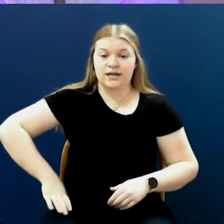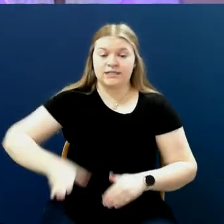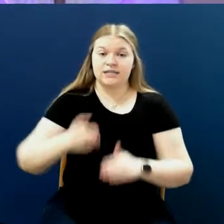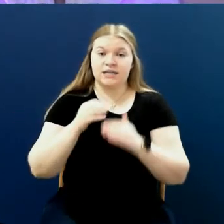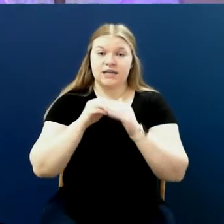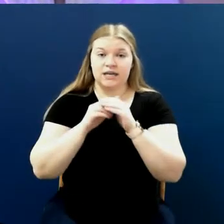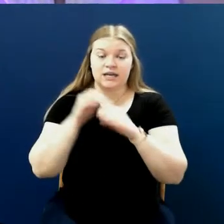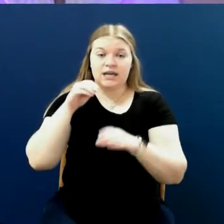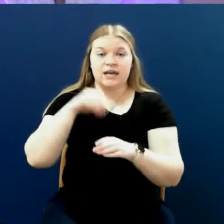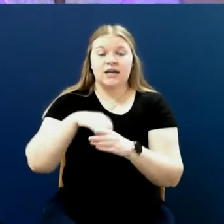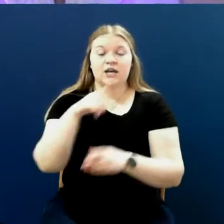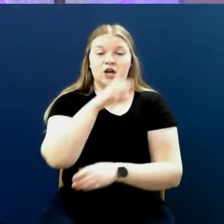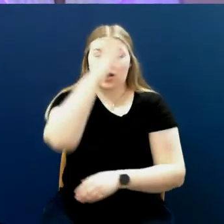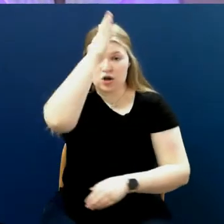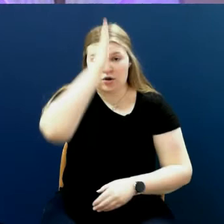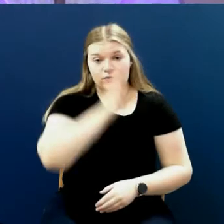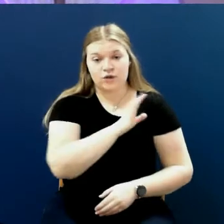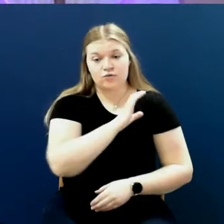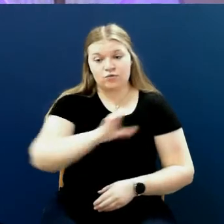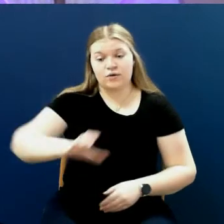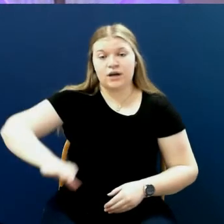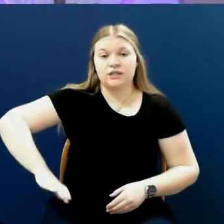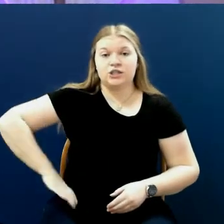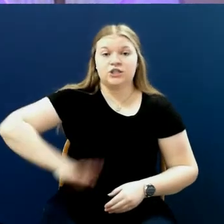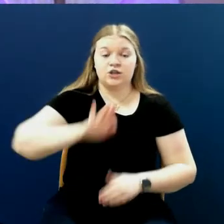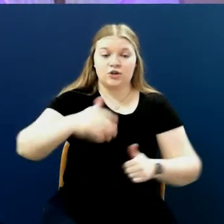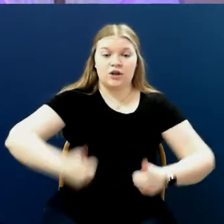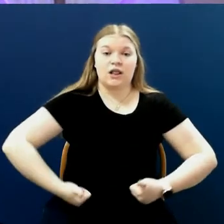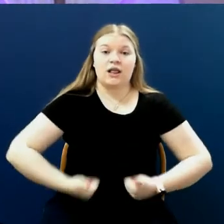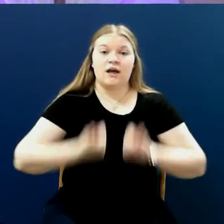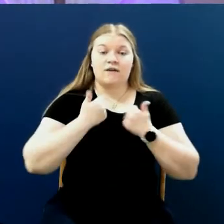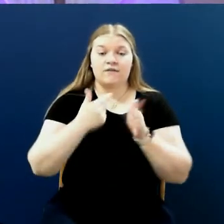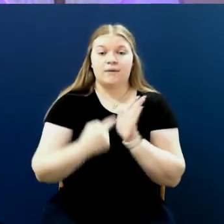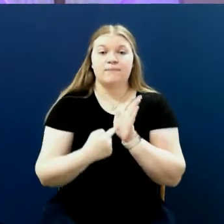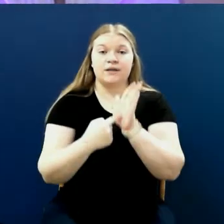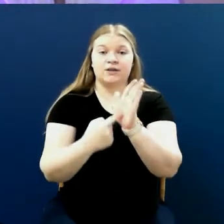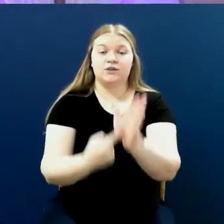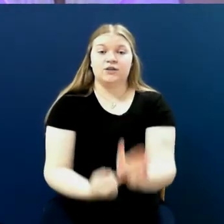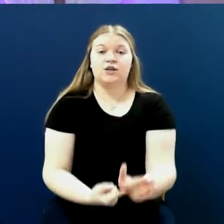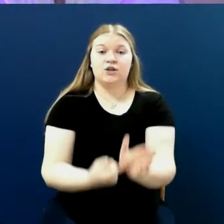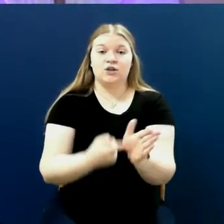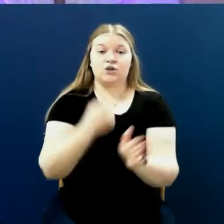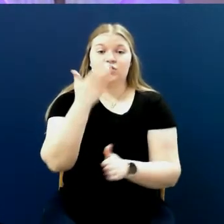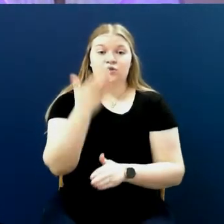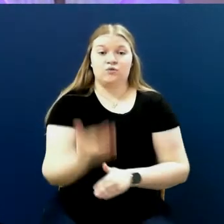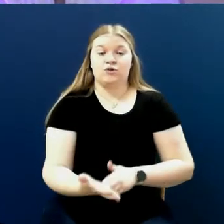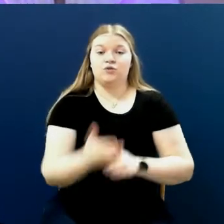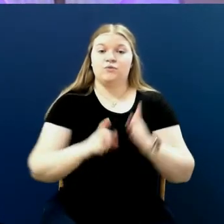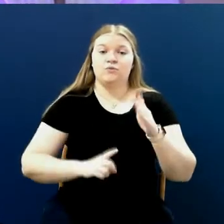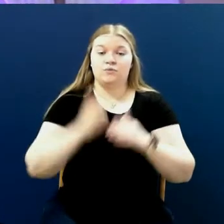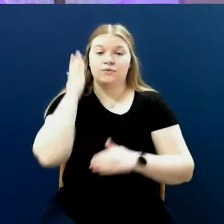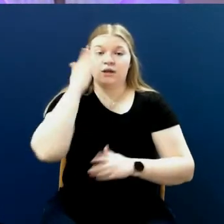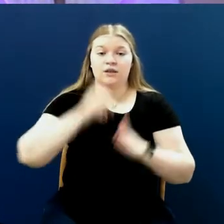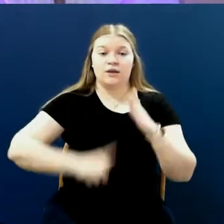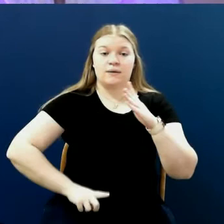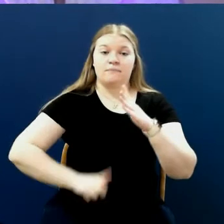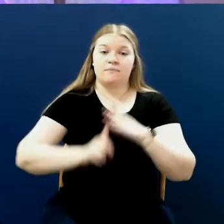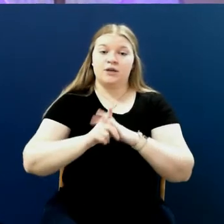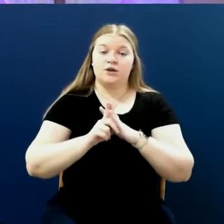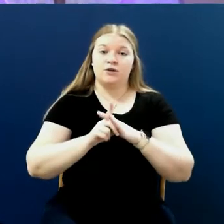God. When Christ, who is your life, appears, then you also will appear with him in